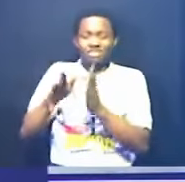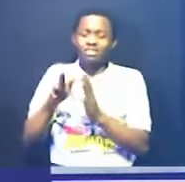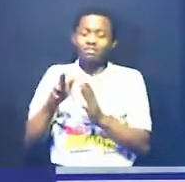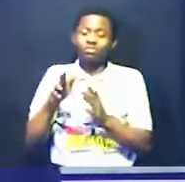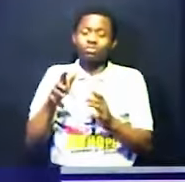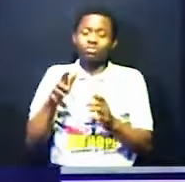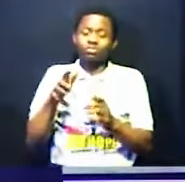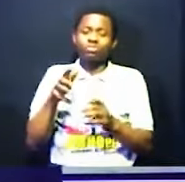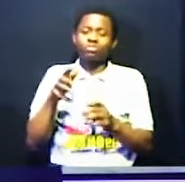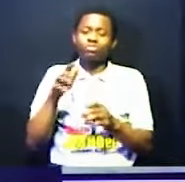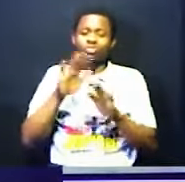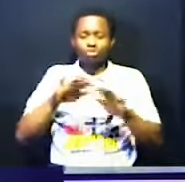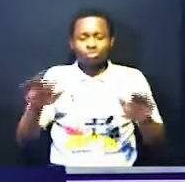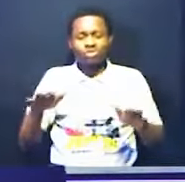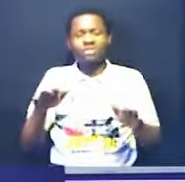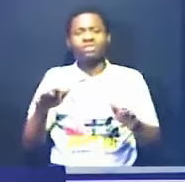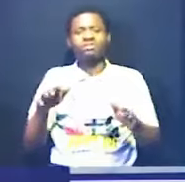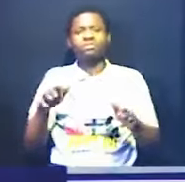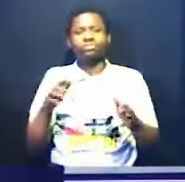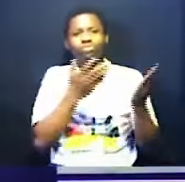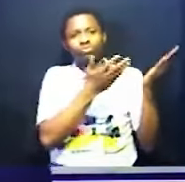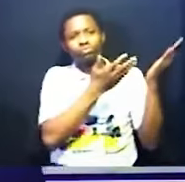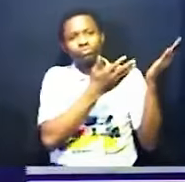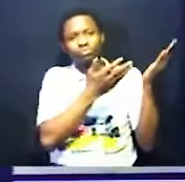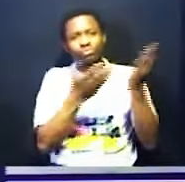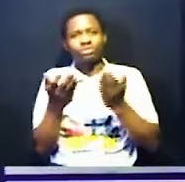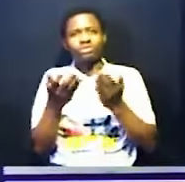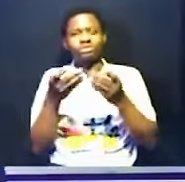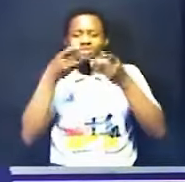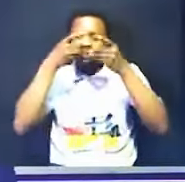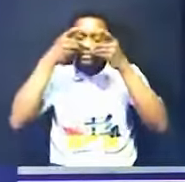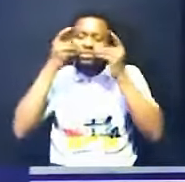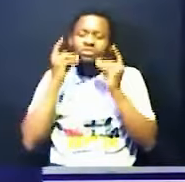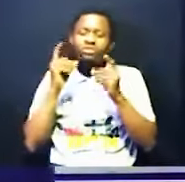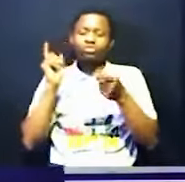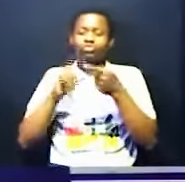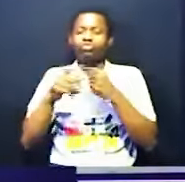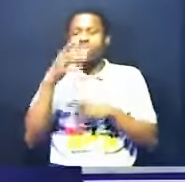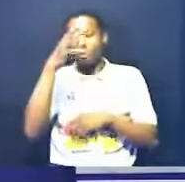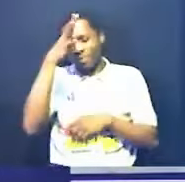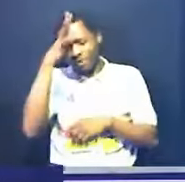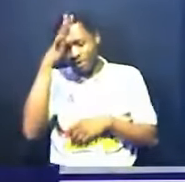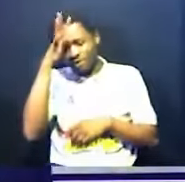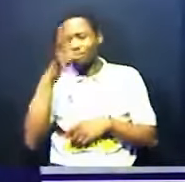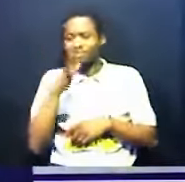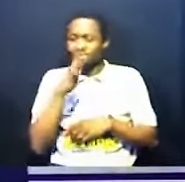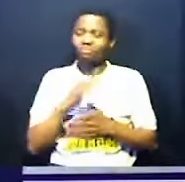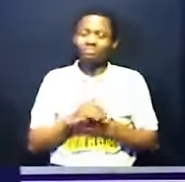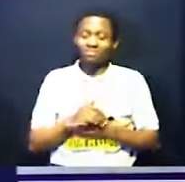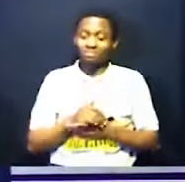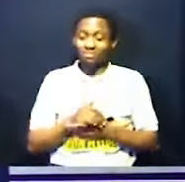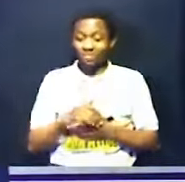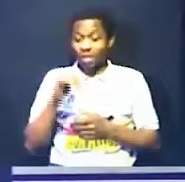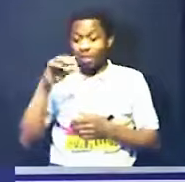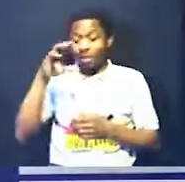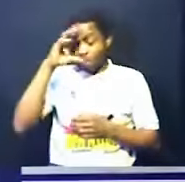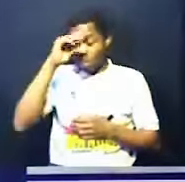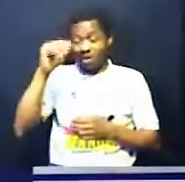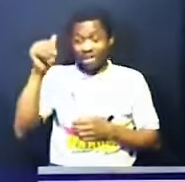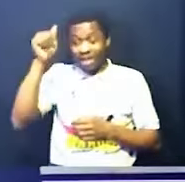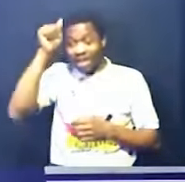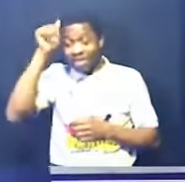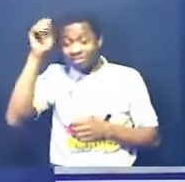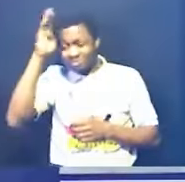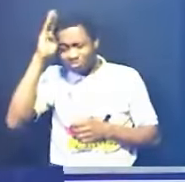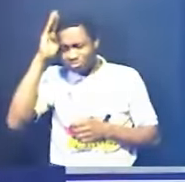ejanom so betume de wondin ahye ho se ogune ejanso enimase. And this Absalom actually disgraced the father. Now Absalom ya ye kan